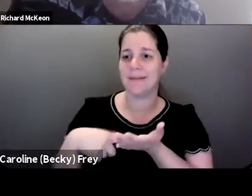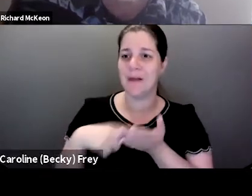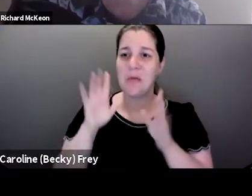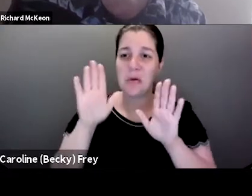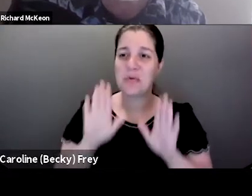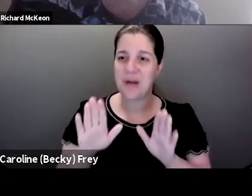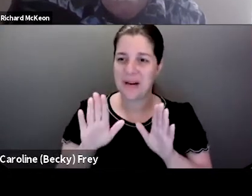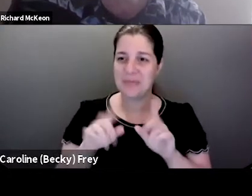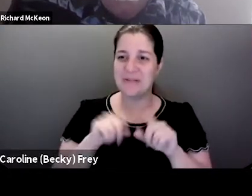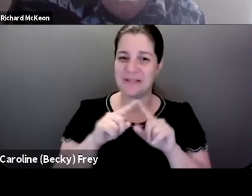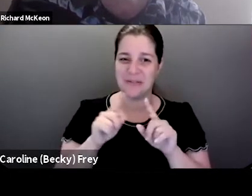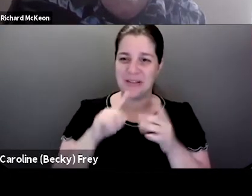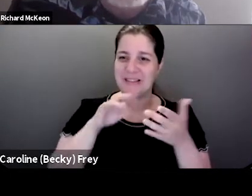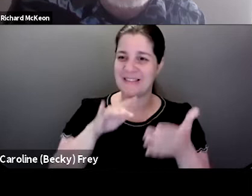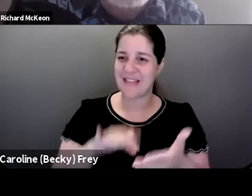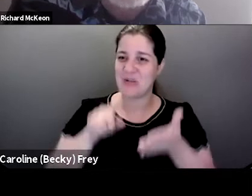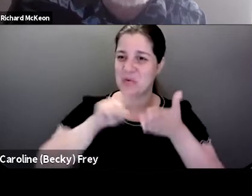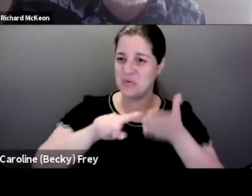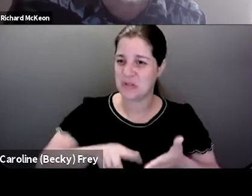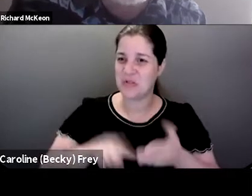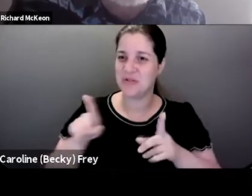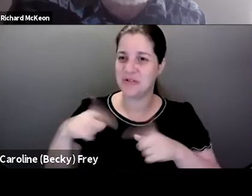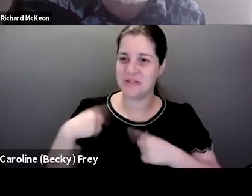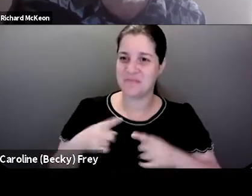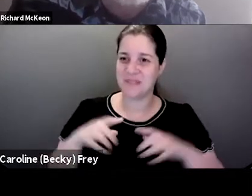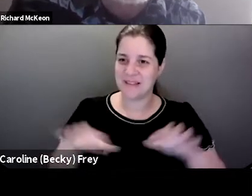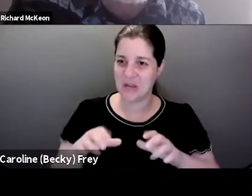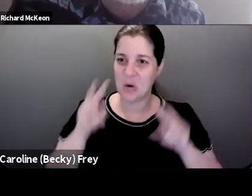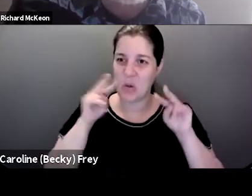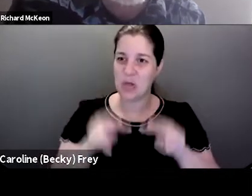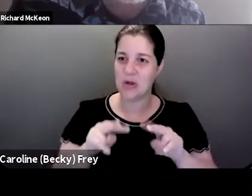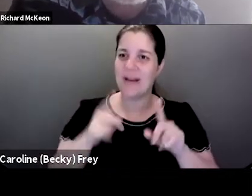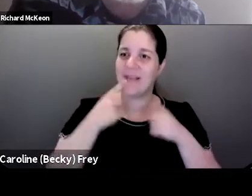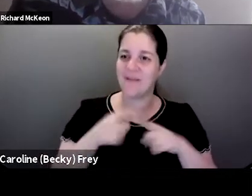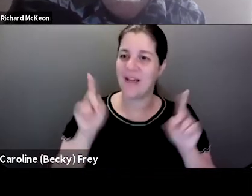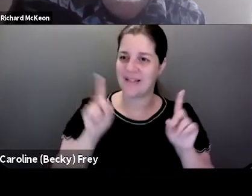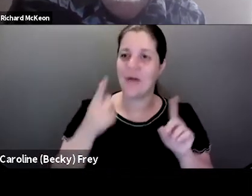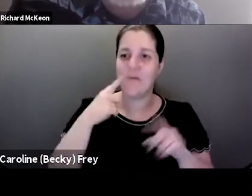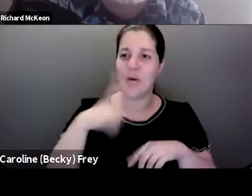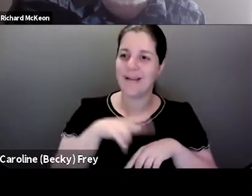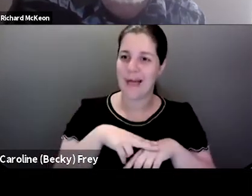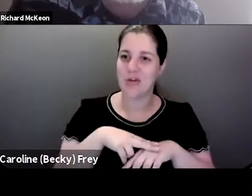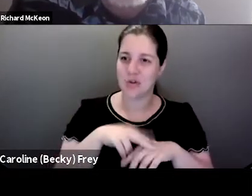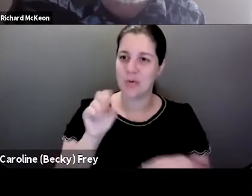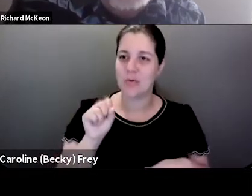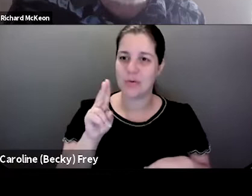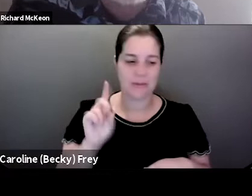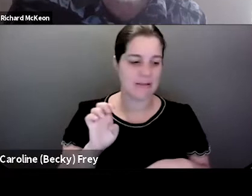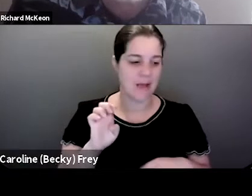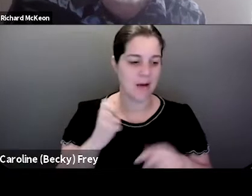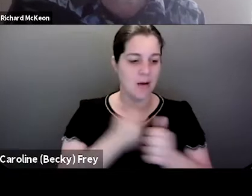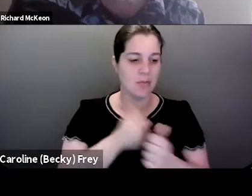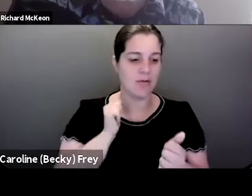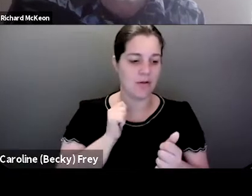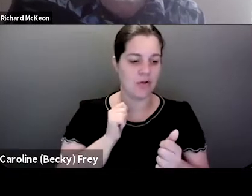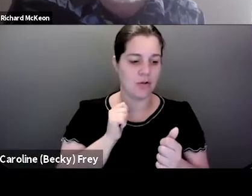series of studies that she has done looking at the effectiveness of the National Suicide Prevention Lifeline.